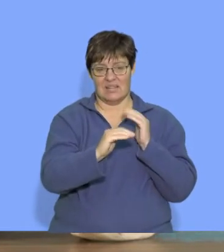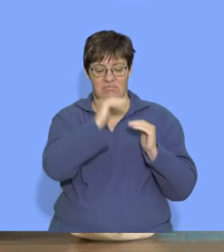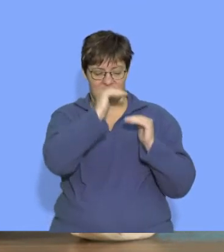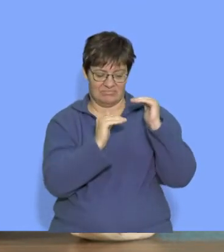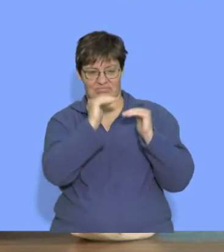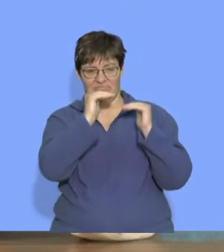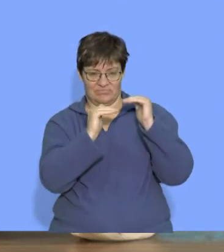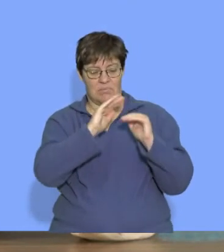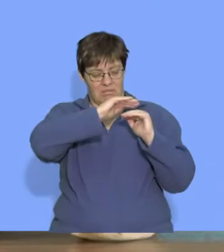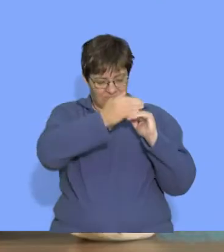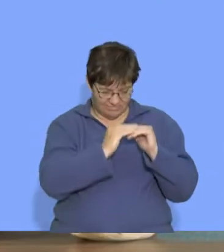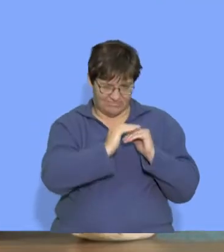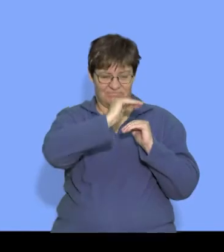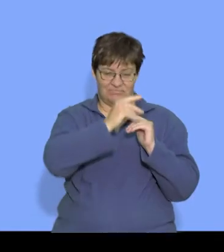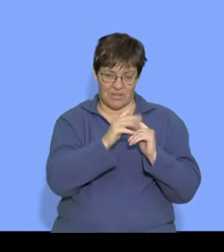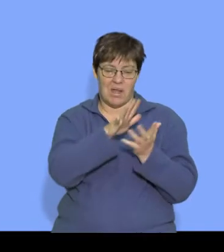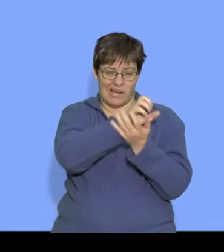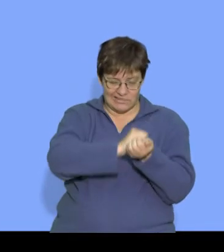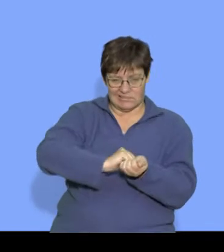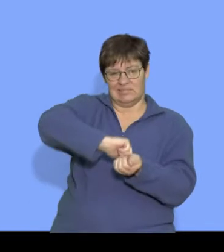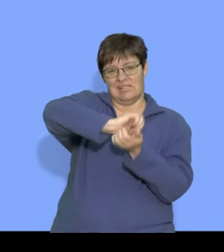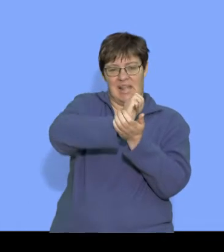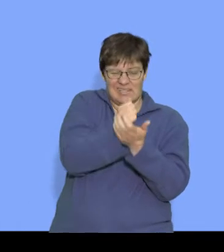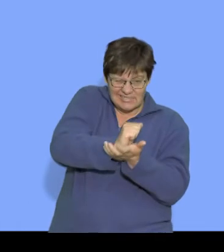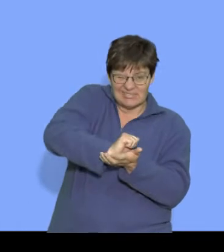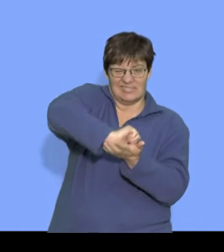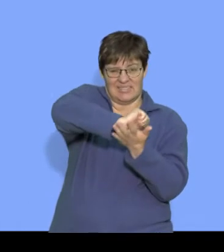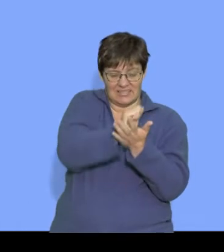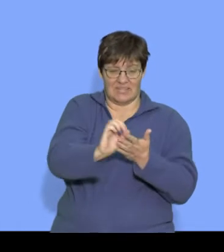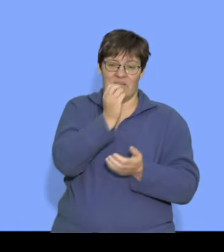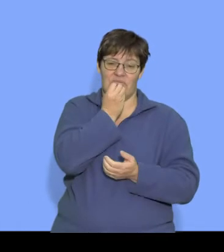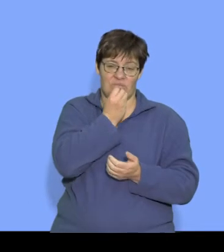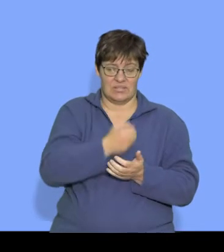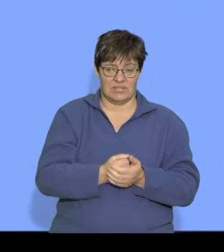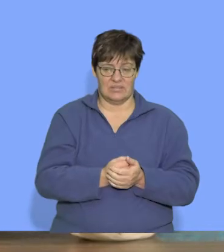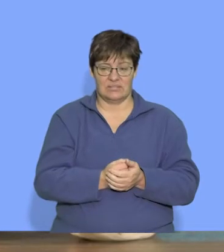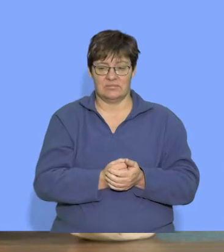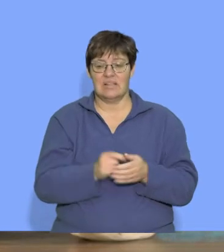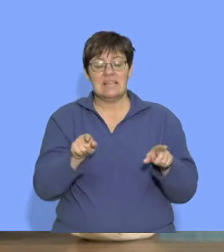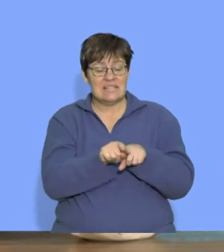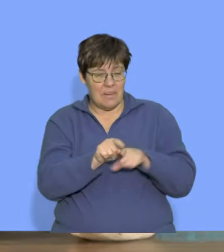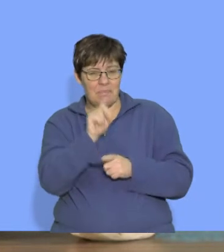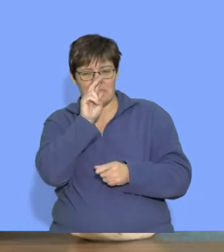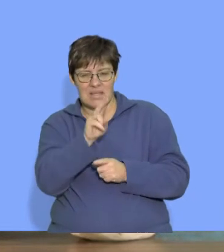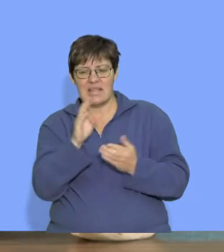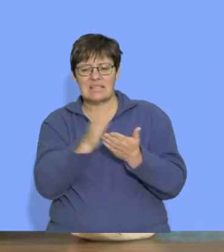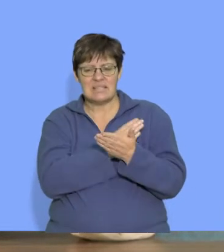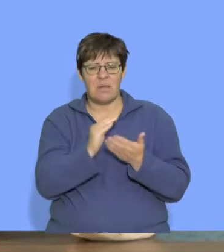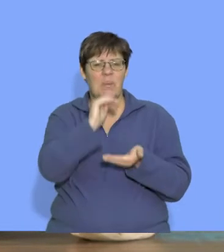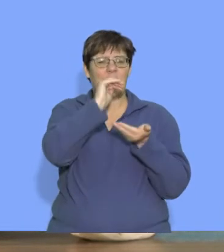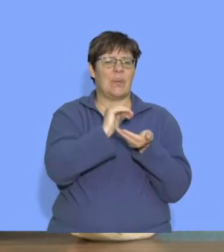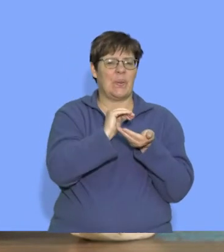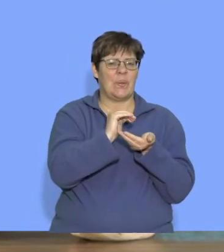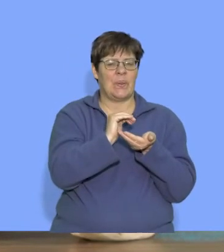uneven surface, again, that allows for grinding and crushing of the food. We also see this in some of your